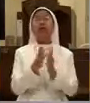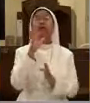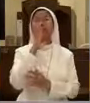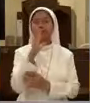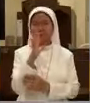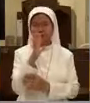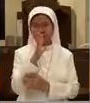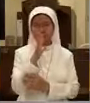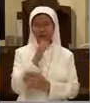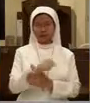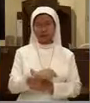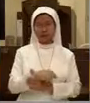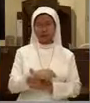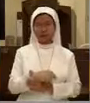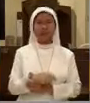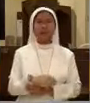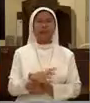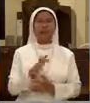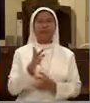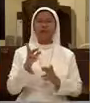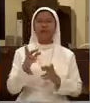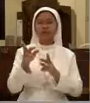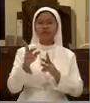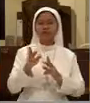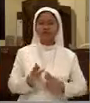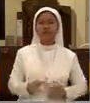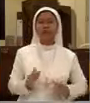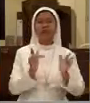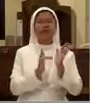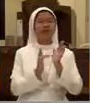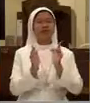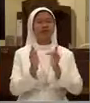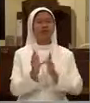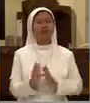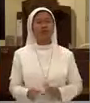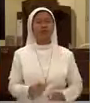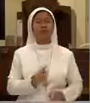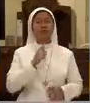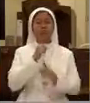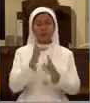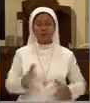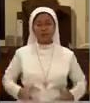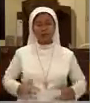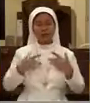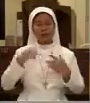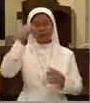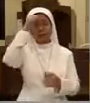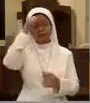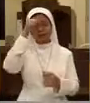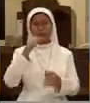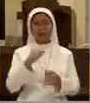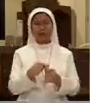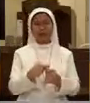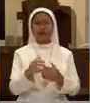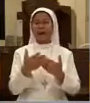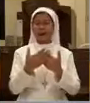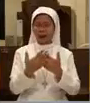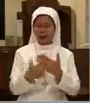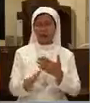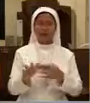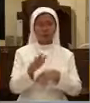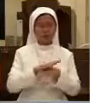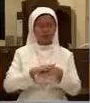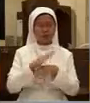So receiving Jesus as a living memory. And then after the washing of the feet, he